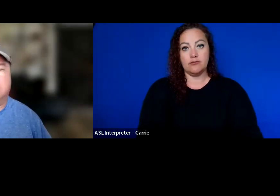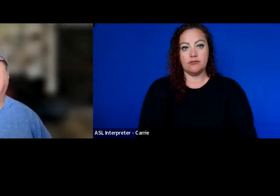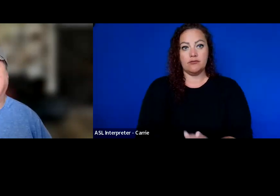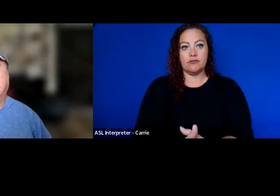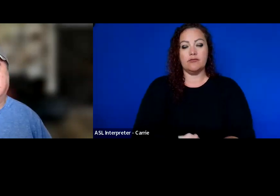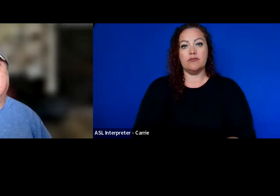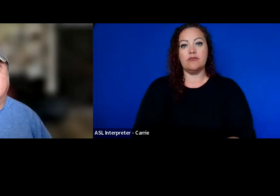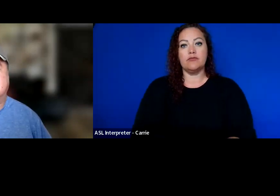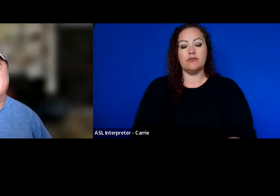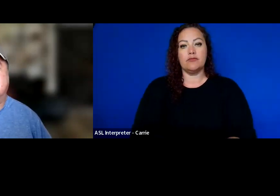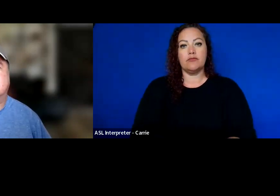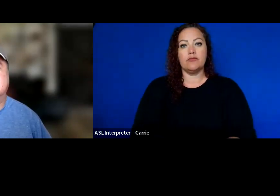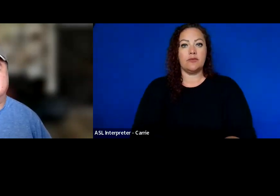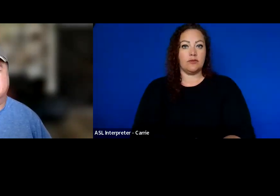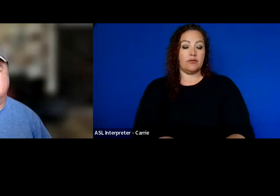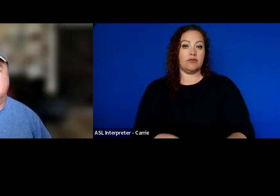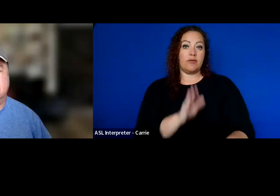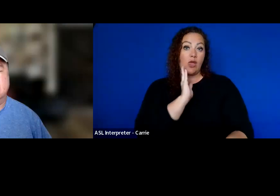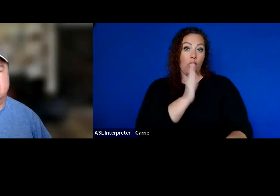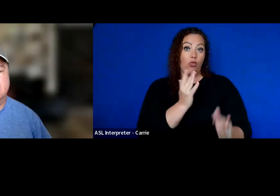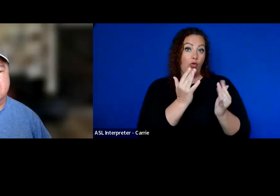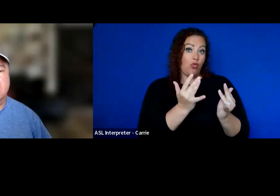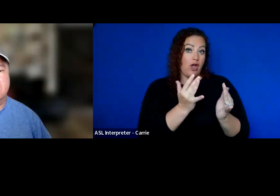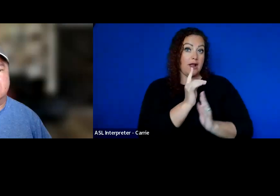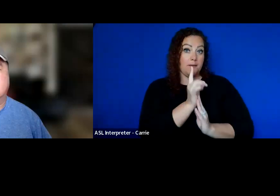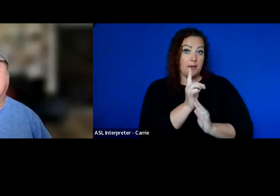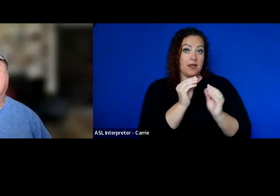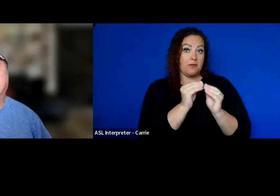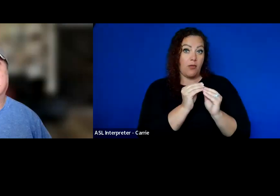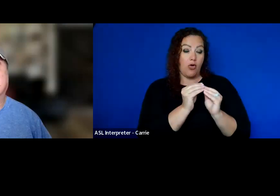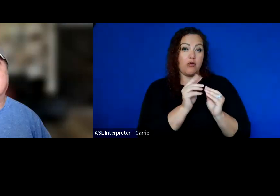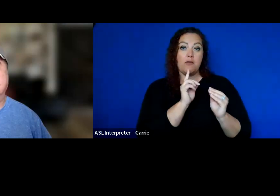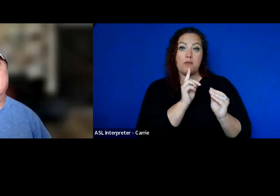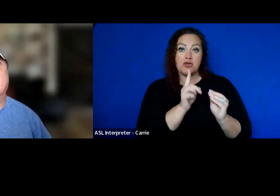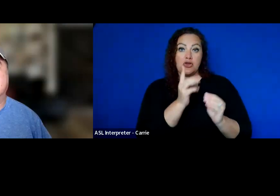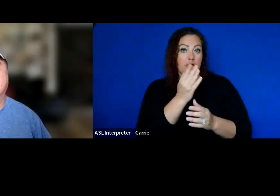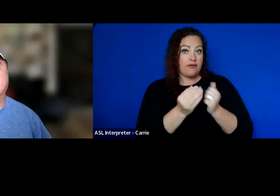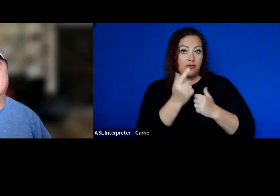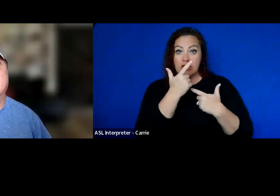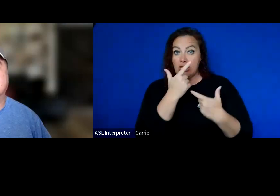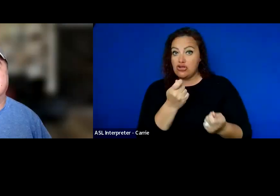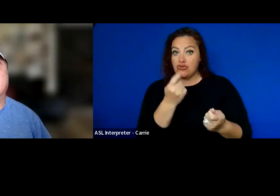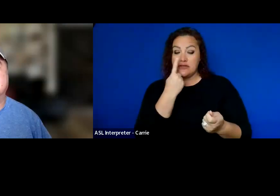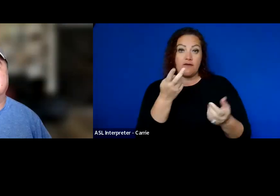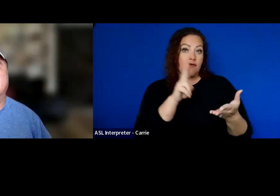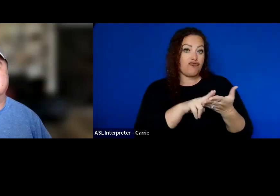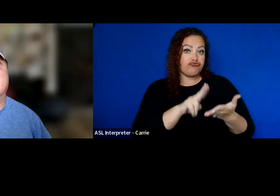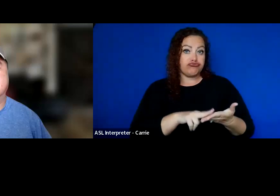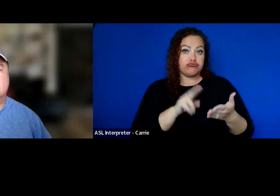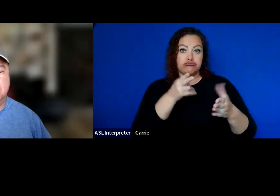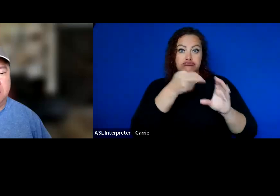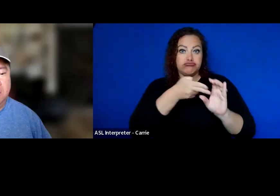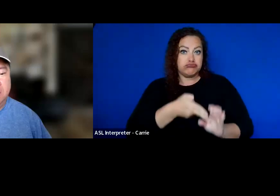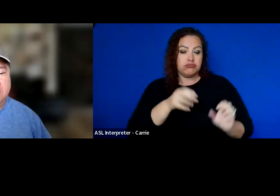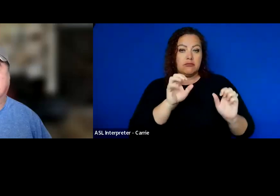We're going to wait another minute, make sure everyone that is interested or logging in to get on before I get